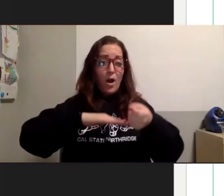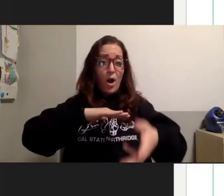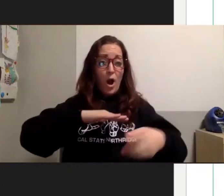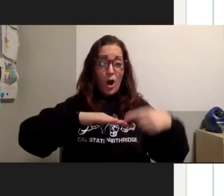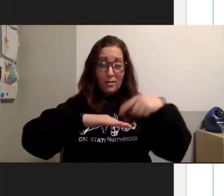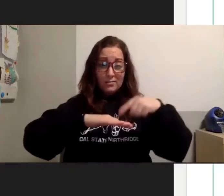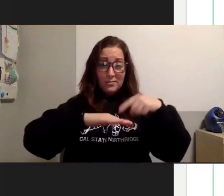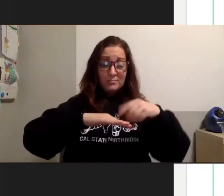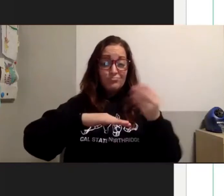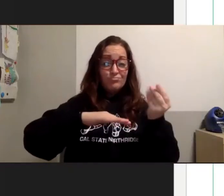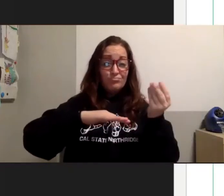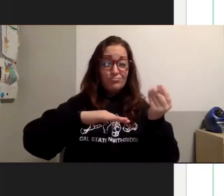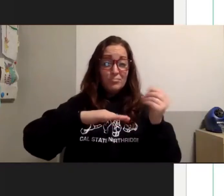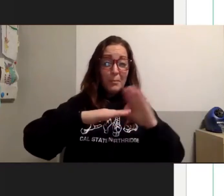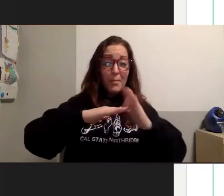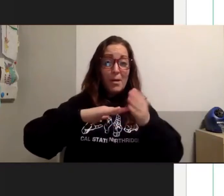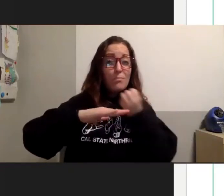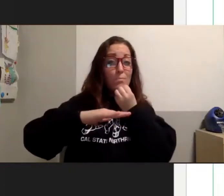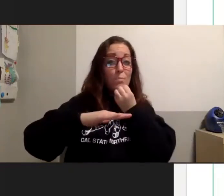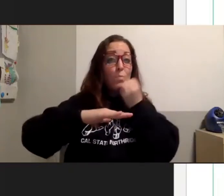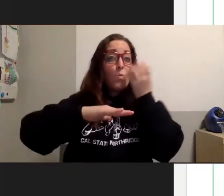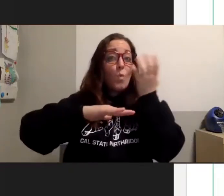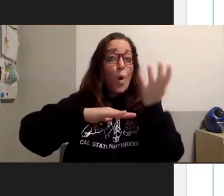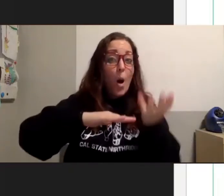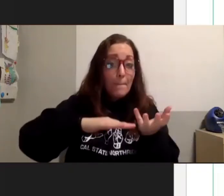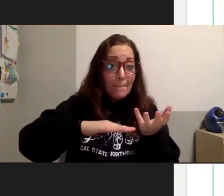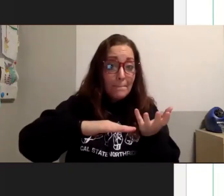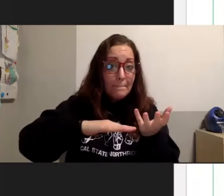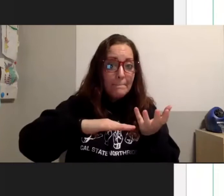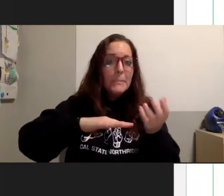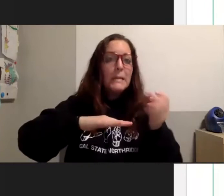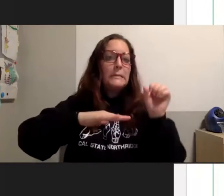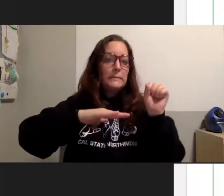When the sun shines and warms the ground,